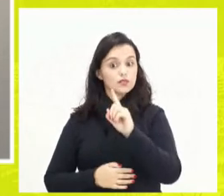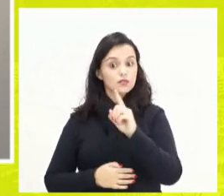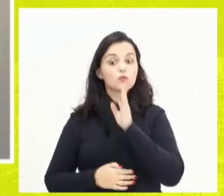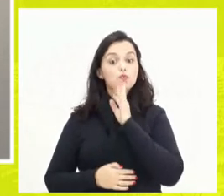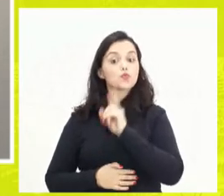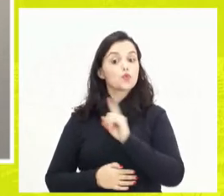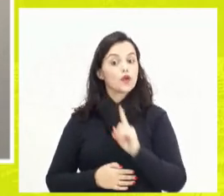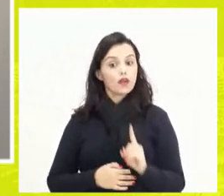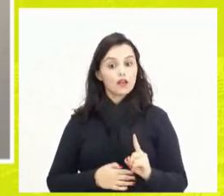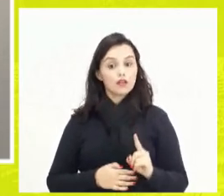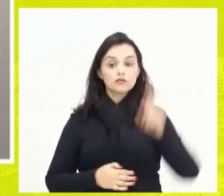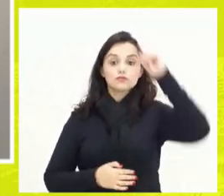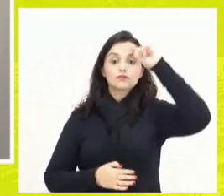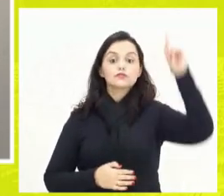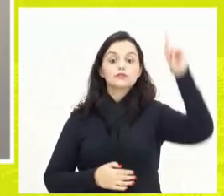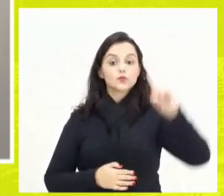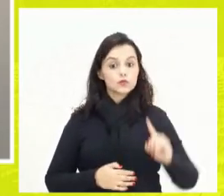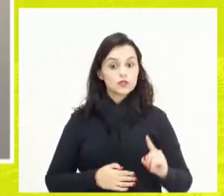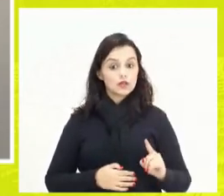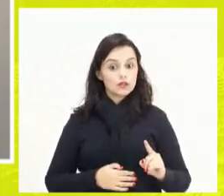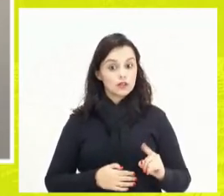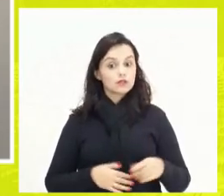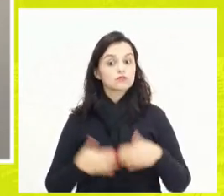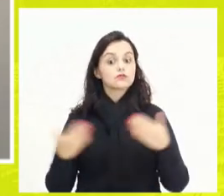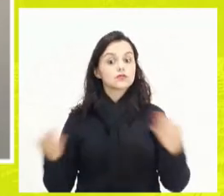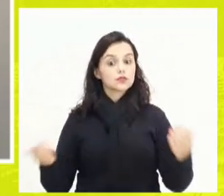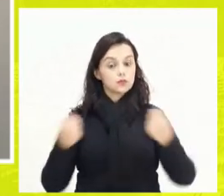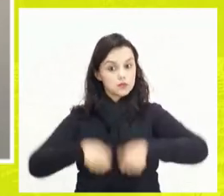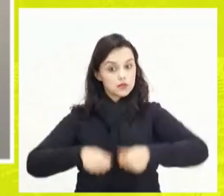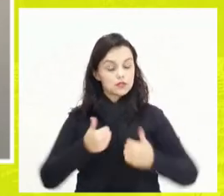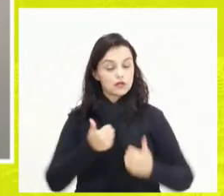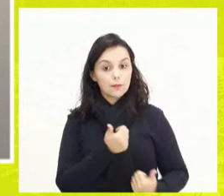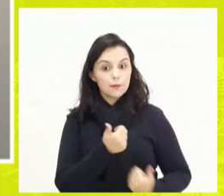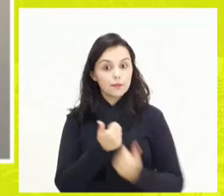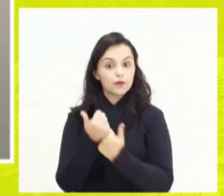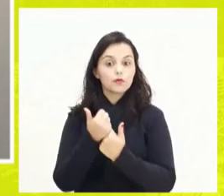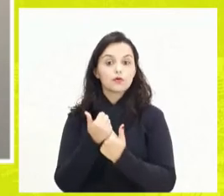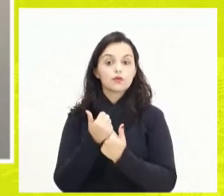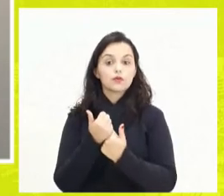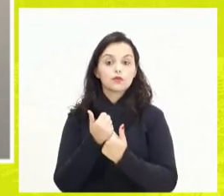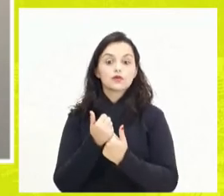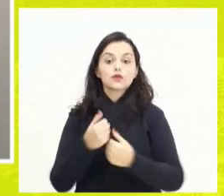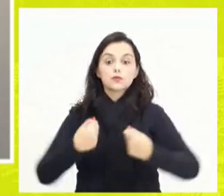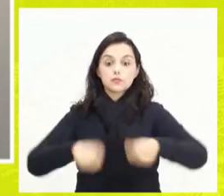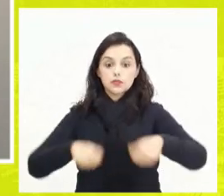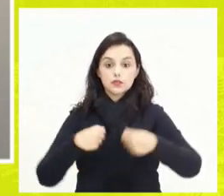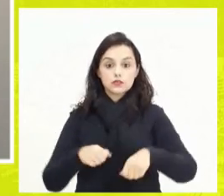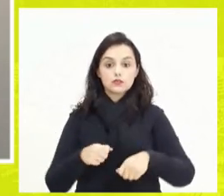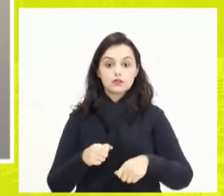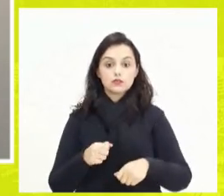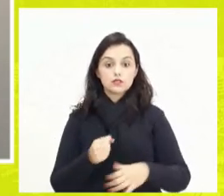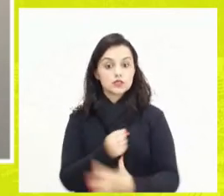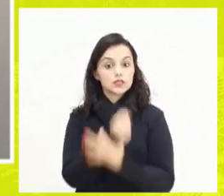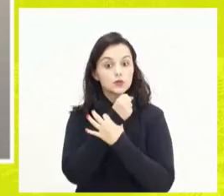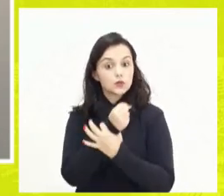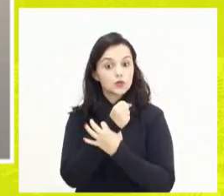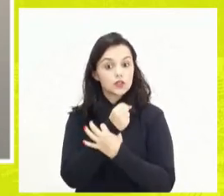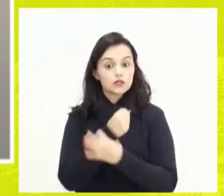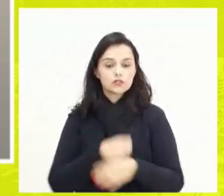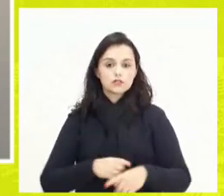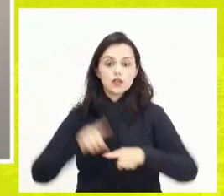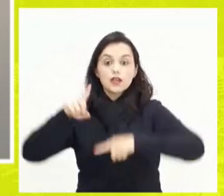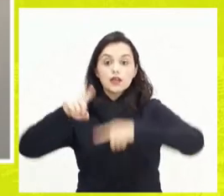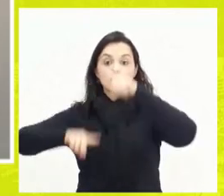not particularly from that region they don't know that dangerous place they don't know the dangers what kind of